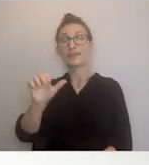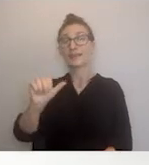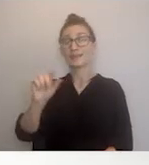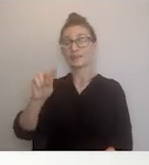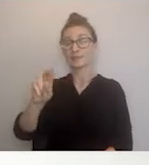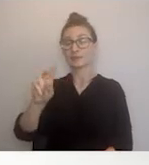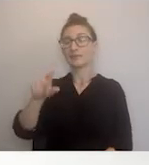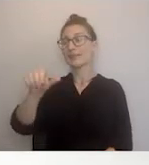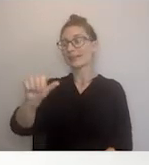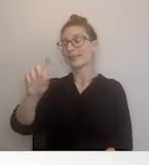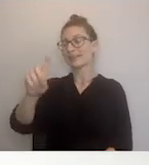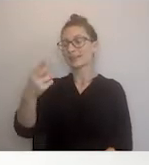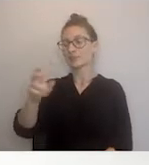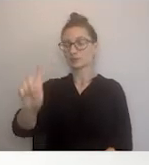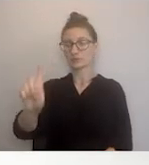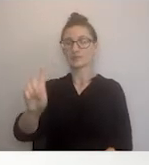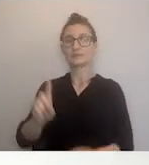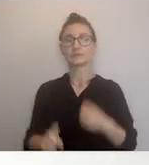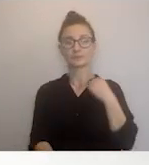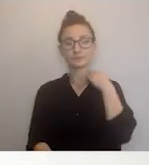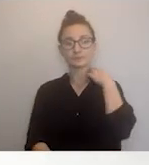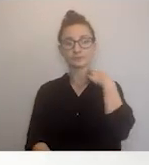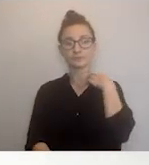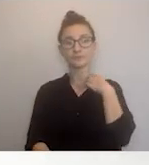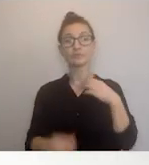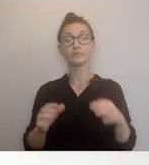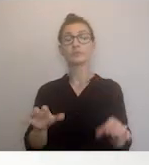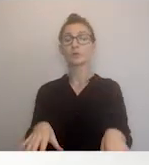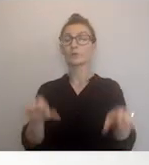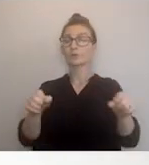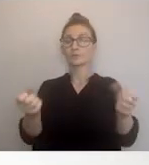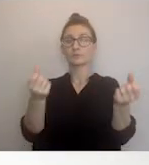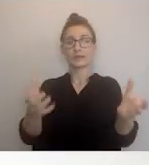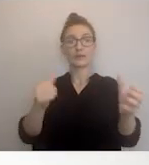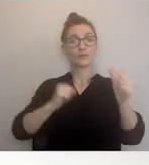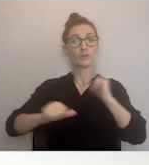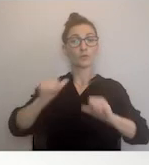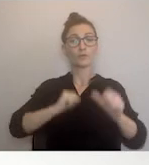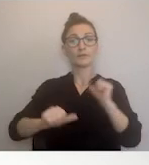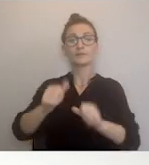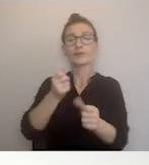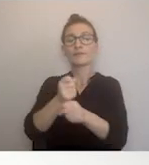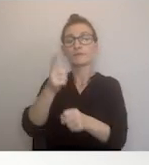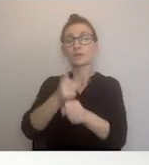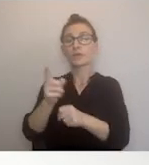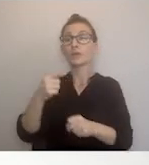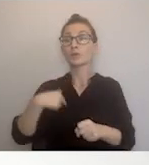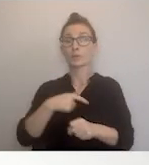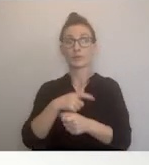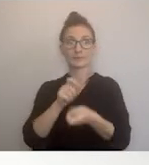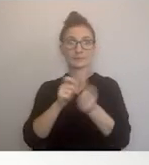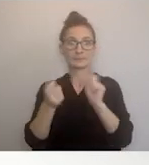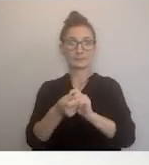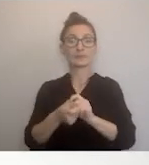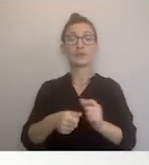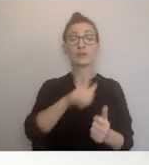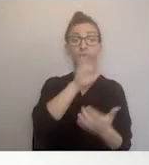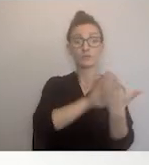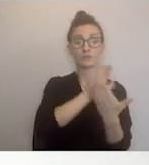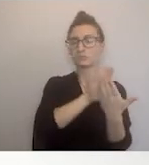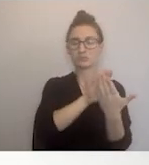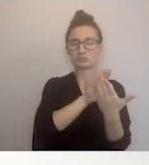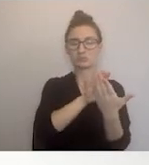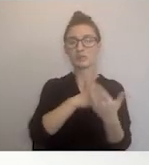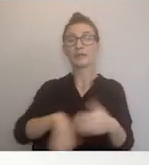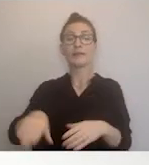Down syndrome, and ADHD. We do multiple performances every year, but during the pandemic, we had to switch from in-person musical